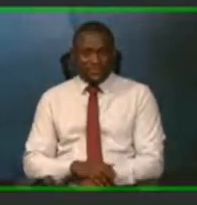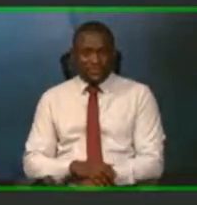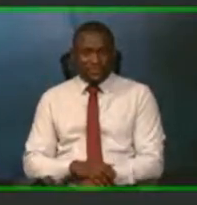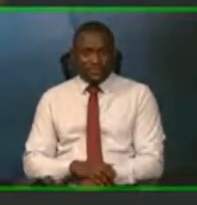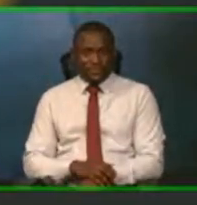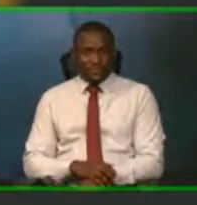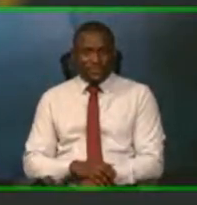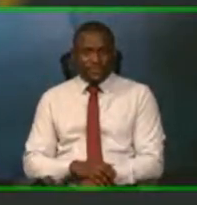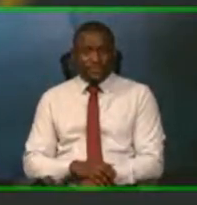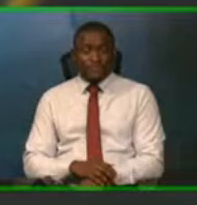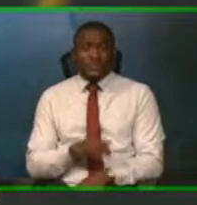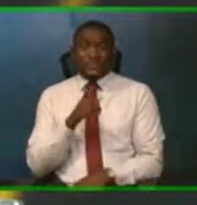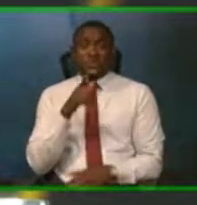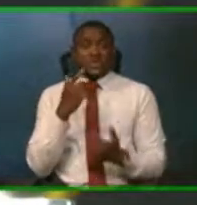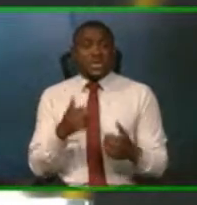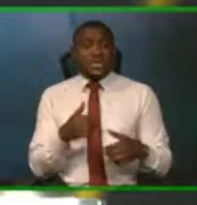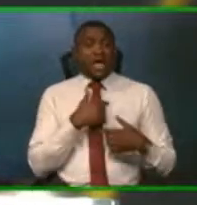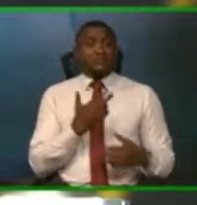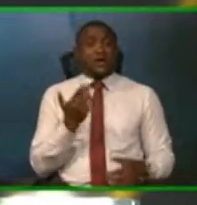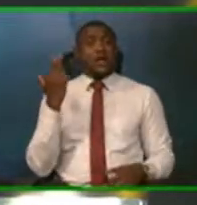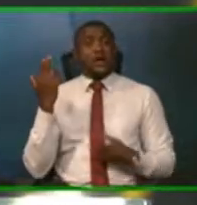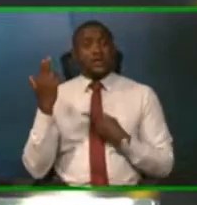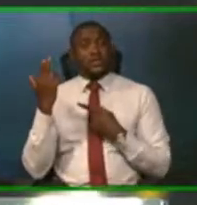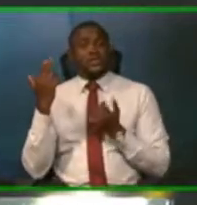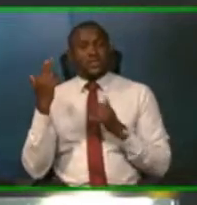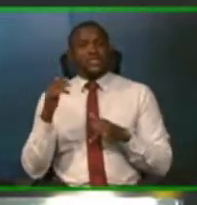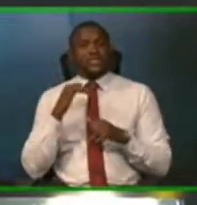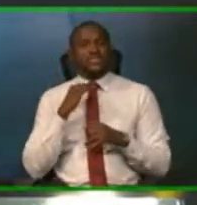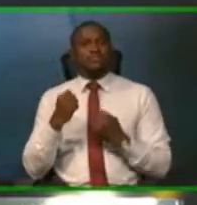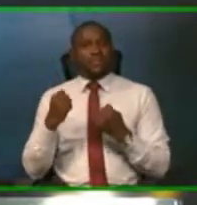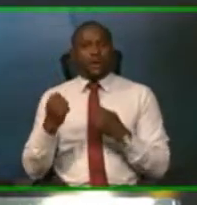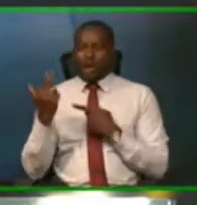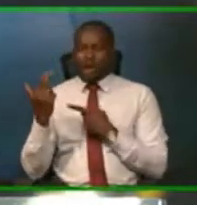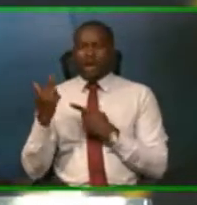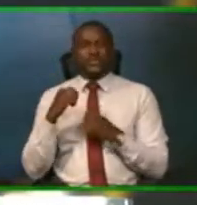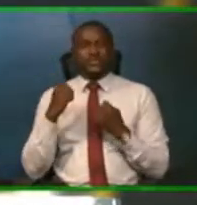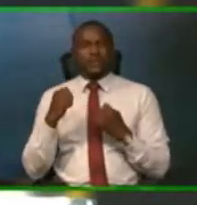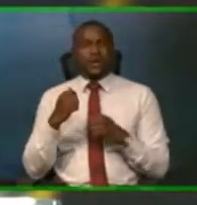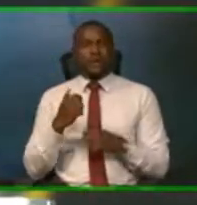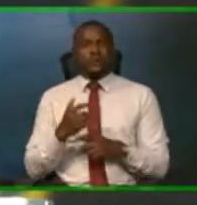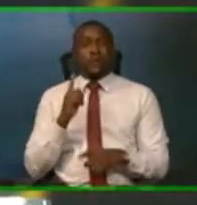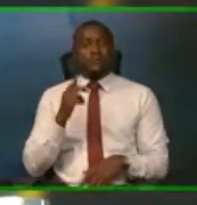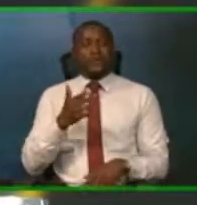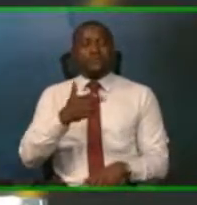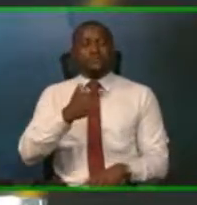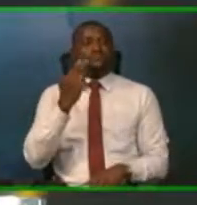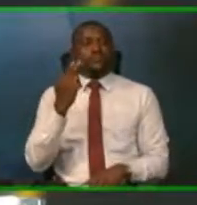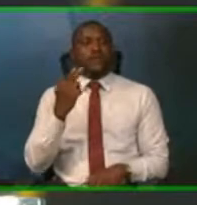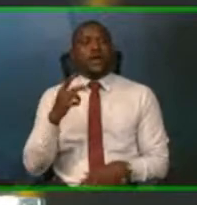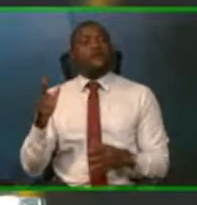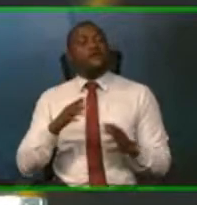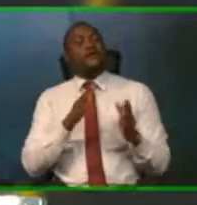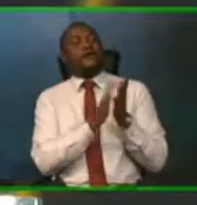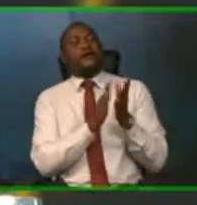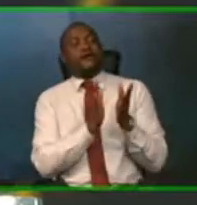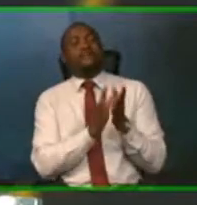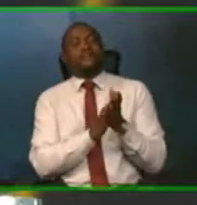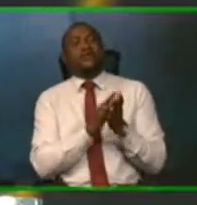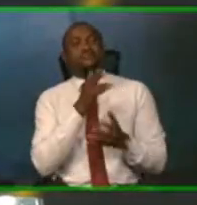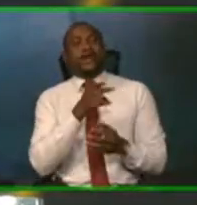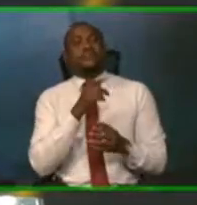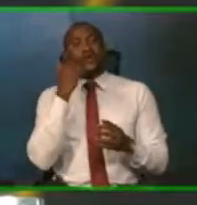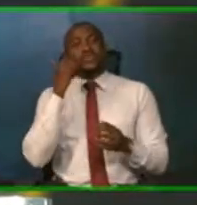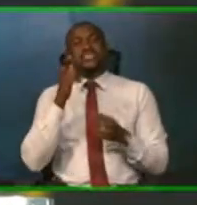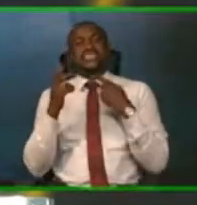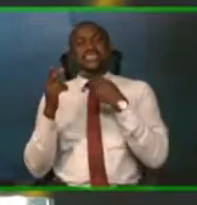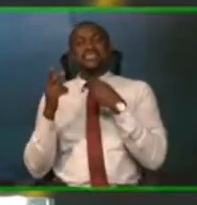Hallelujah. You can have a gun, that is power, but one person can shoot it and will clap for him, that is authority.